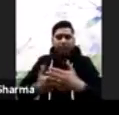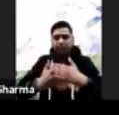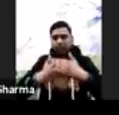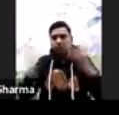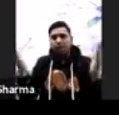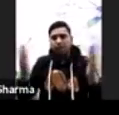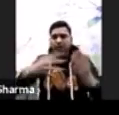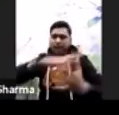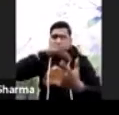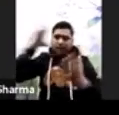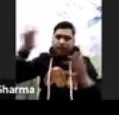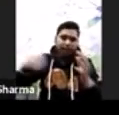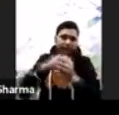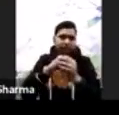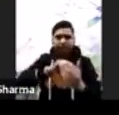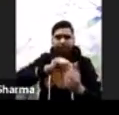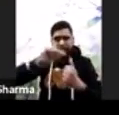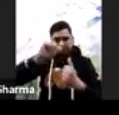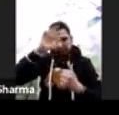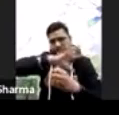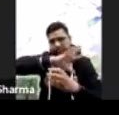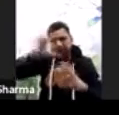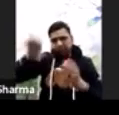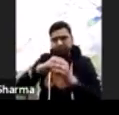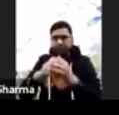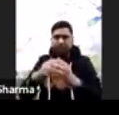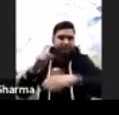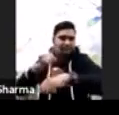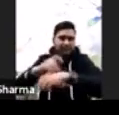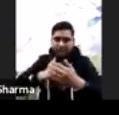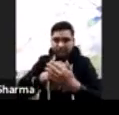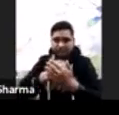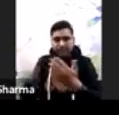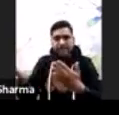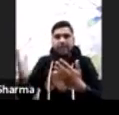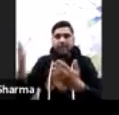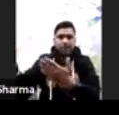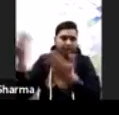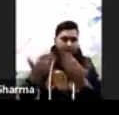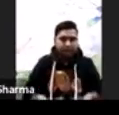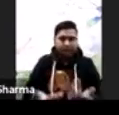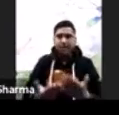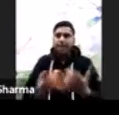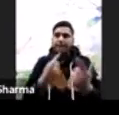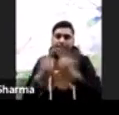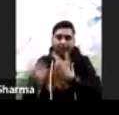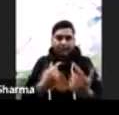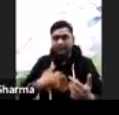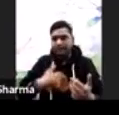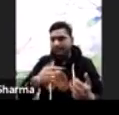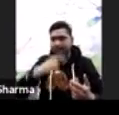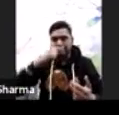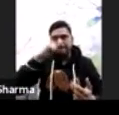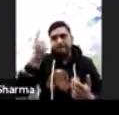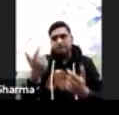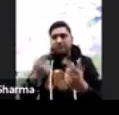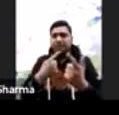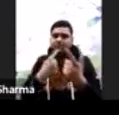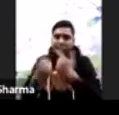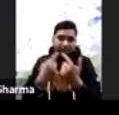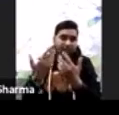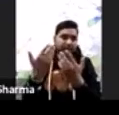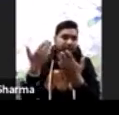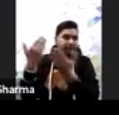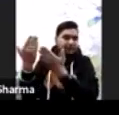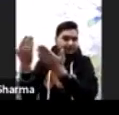you who have taken the time out to be part of this event. We are privileged to have Padma Bhushan, Dr. Athreya, and Dr.